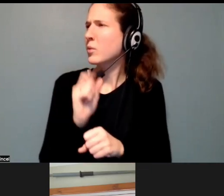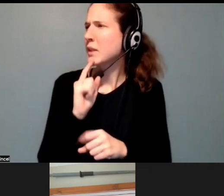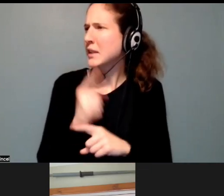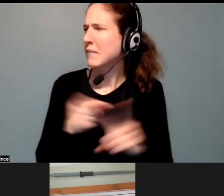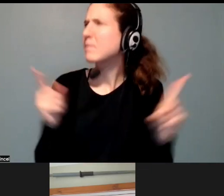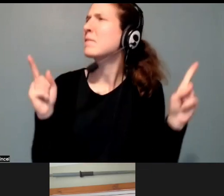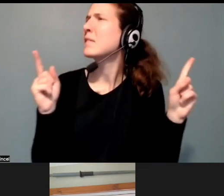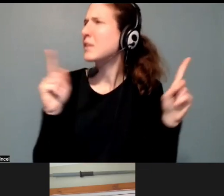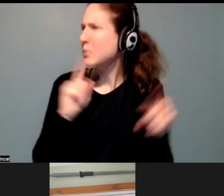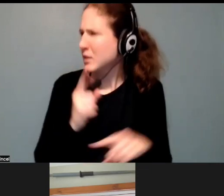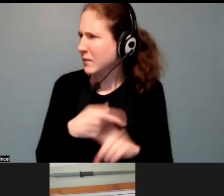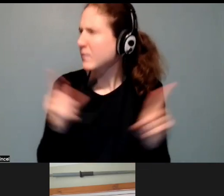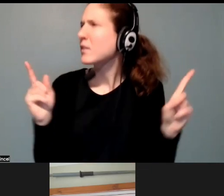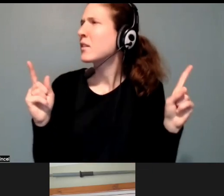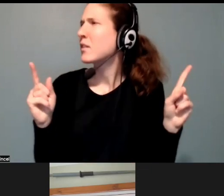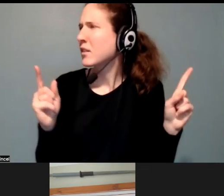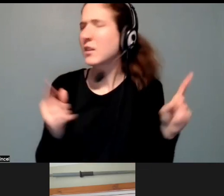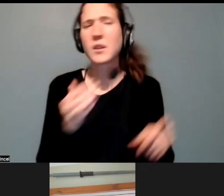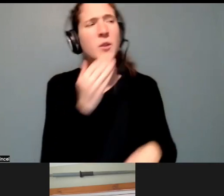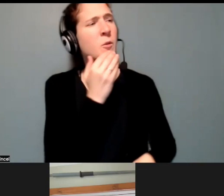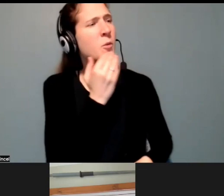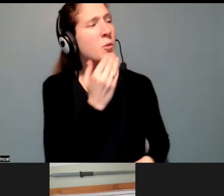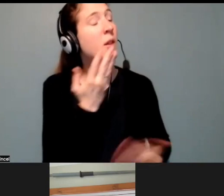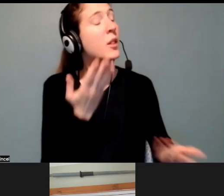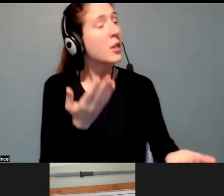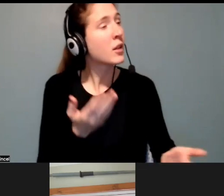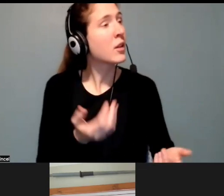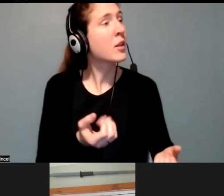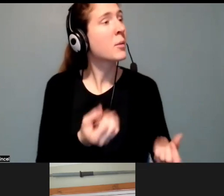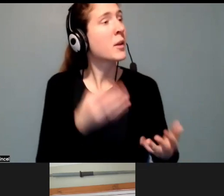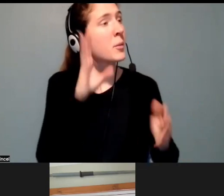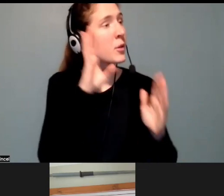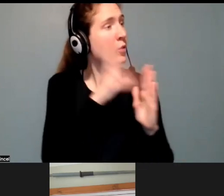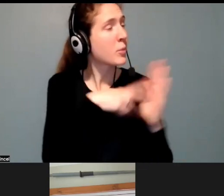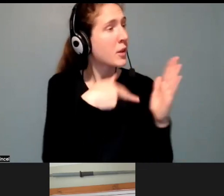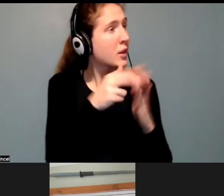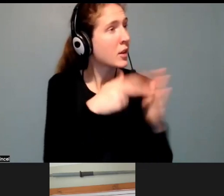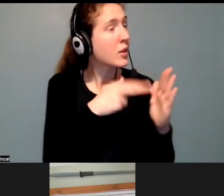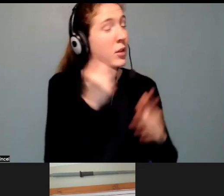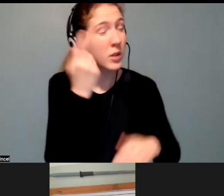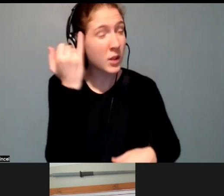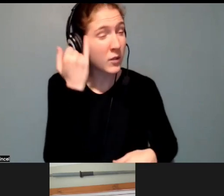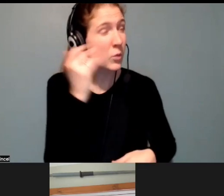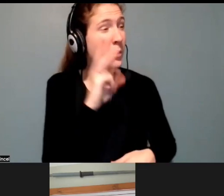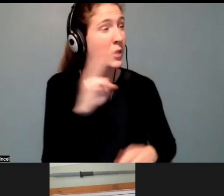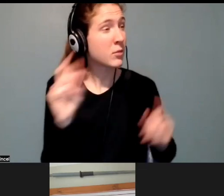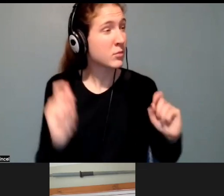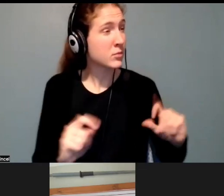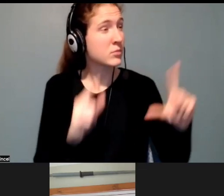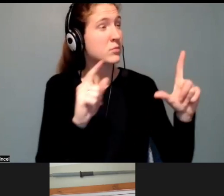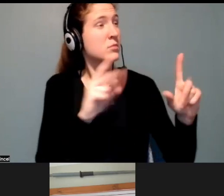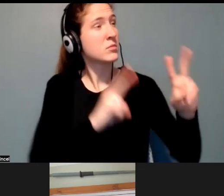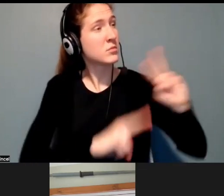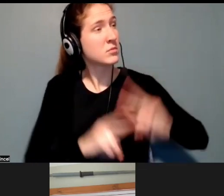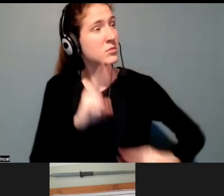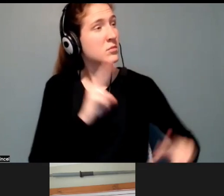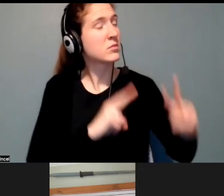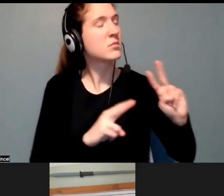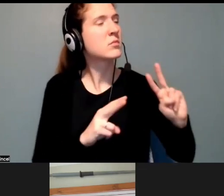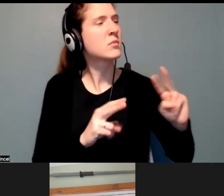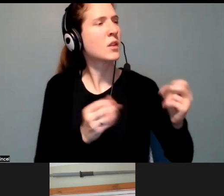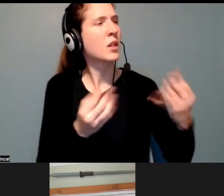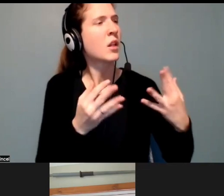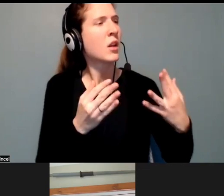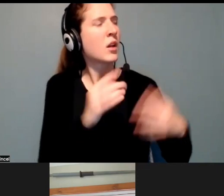difference. Thanks. Well, a lot of the paintings, if you go on my website and the ones you see, a lot of them are animals